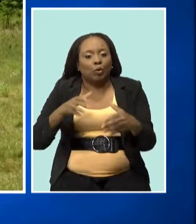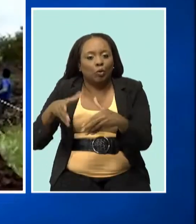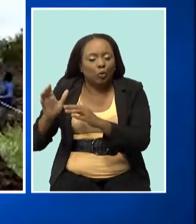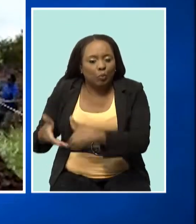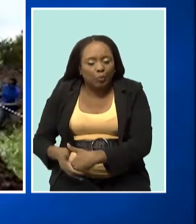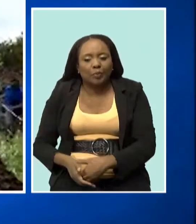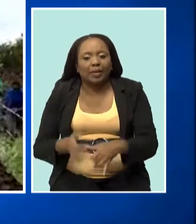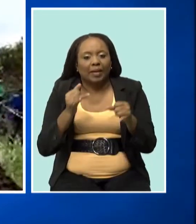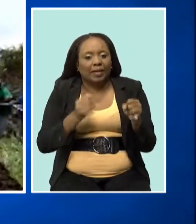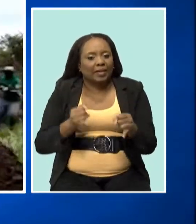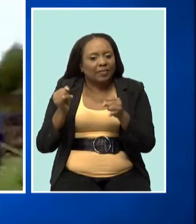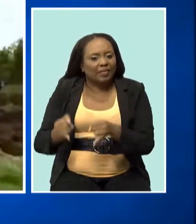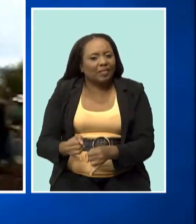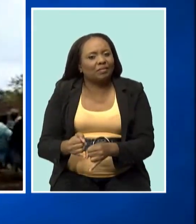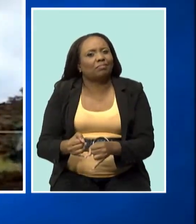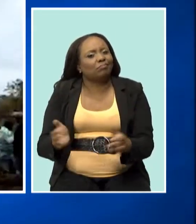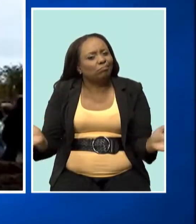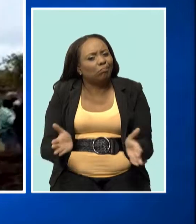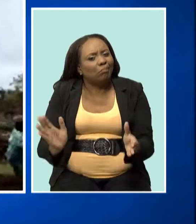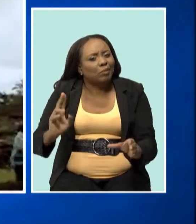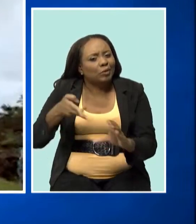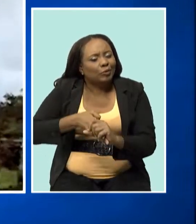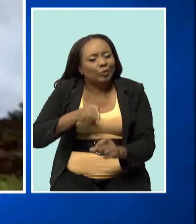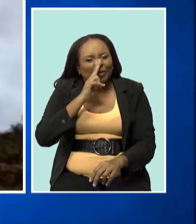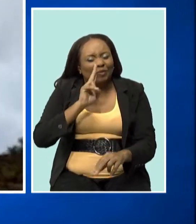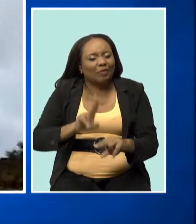going too large like years ago. We're looking at